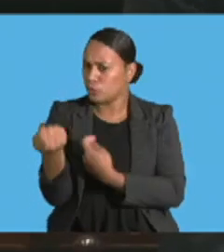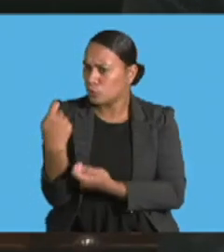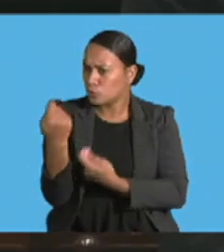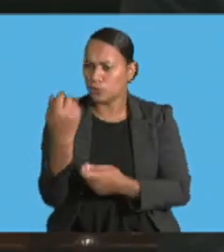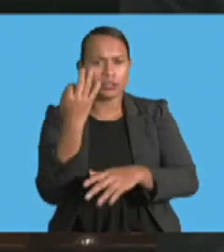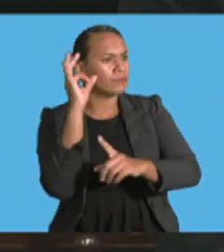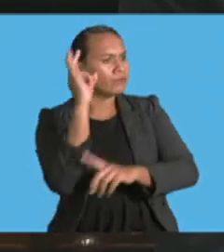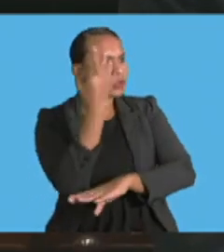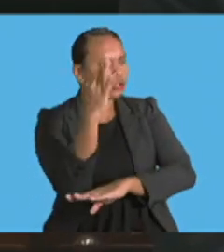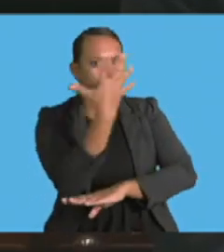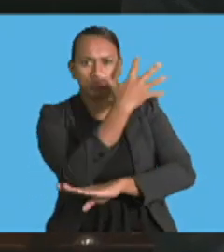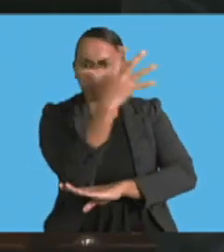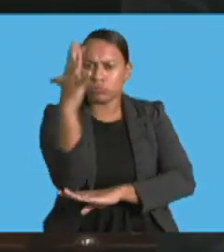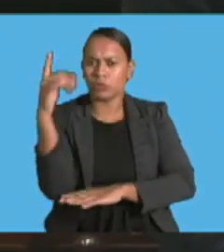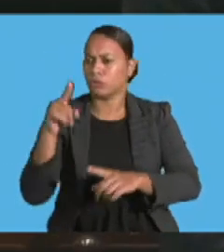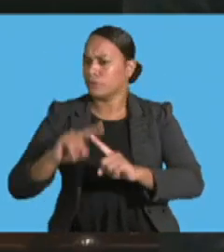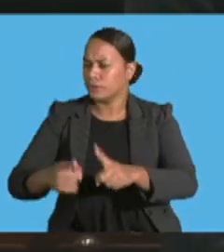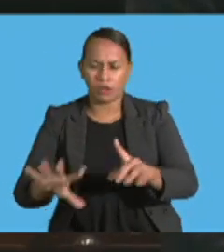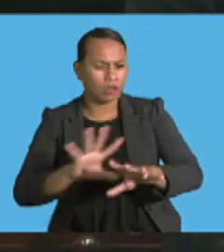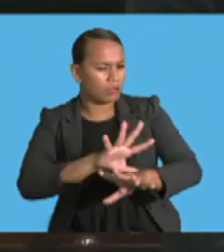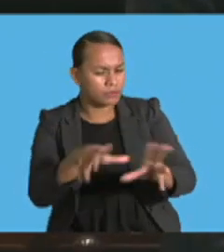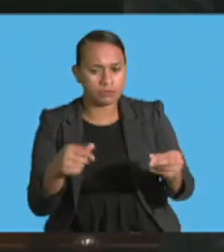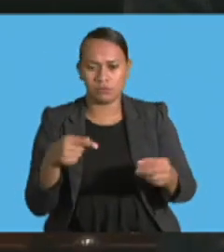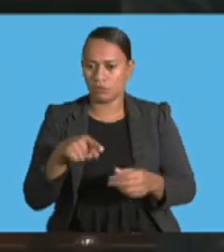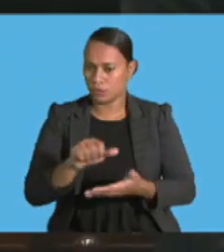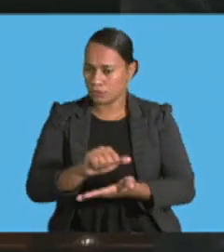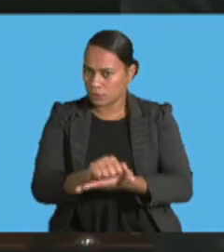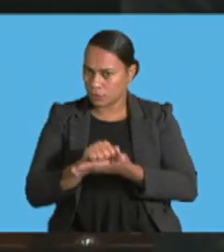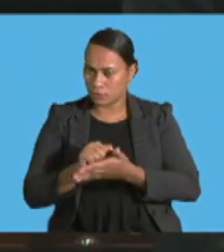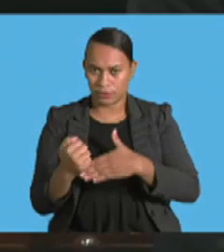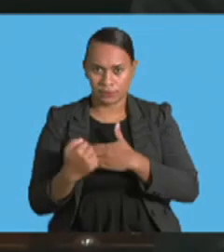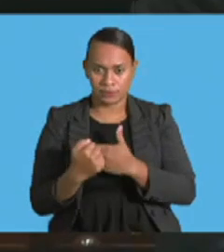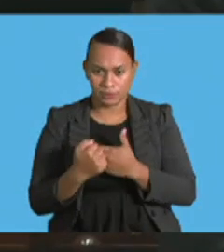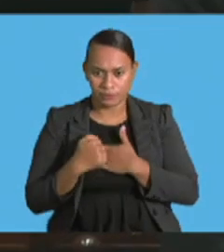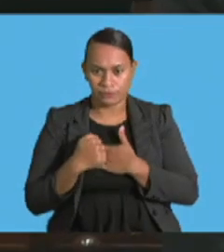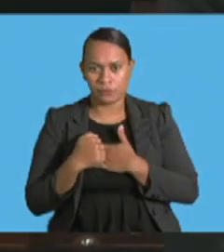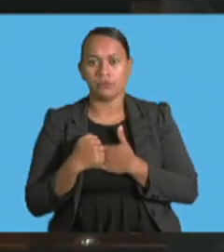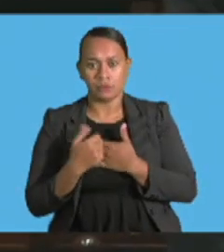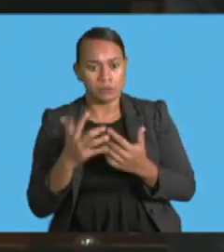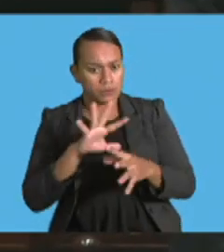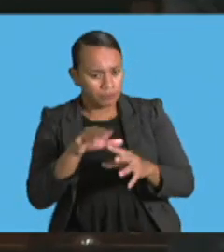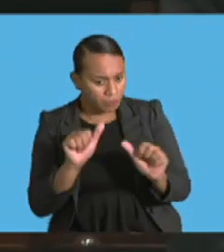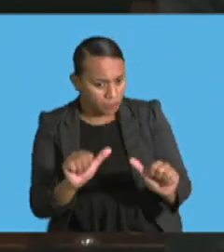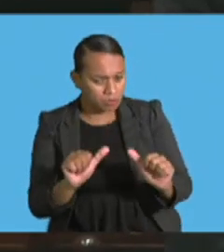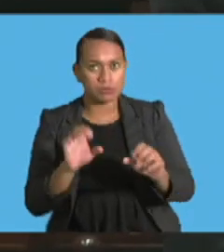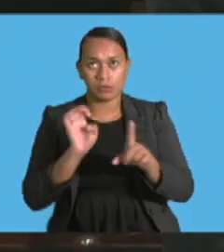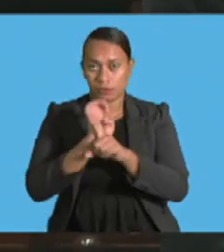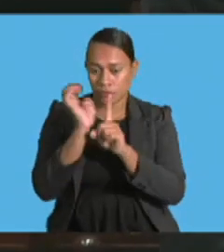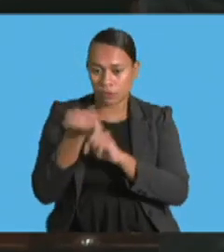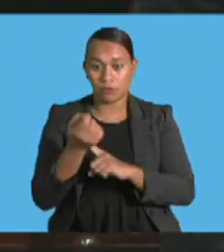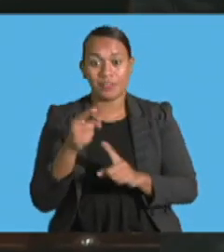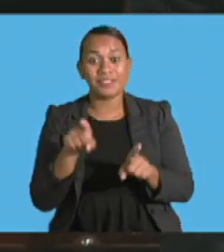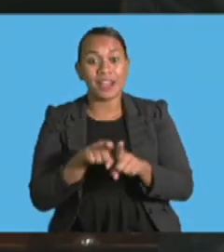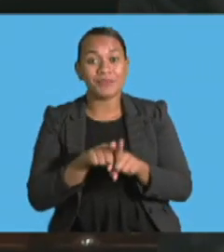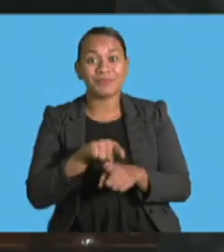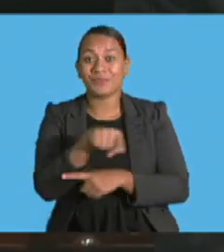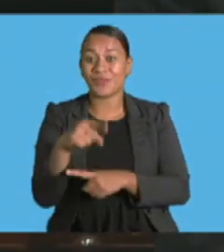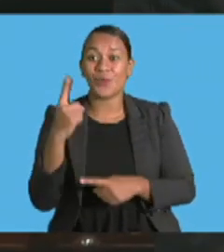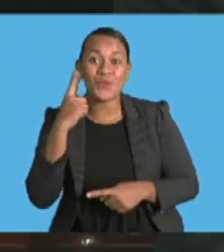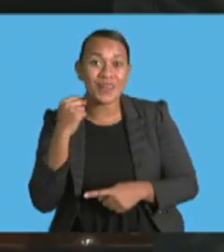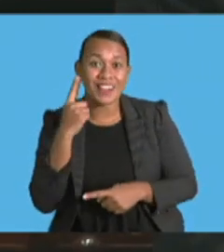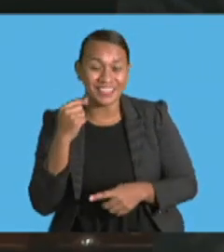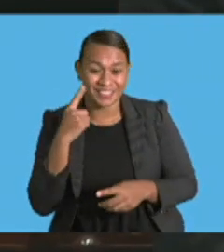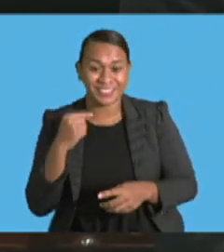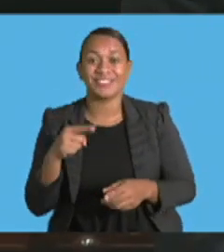Mr. Speaker say, within the Ministry of Waterways and Environment, the Waterways Department projects are formally submitted to